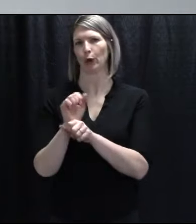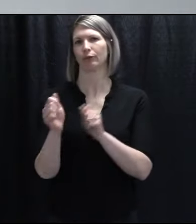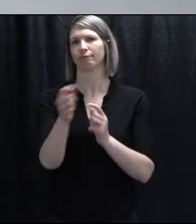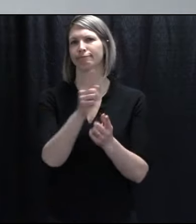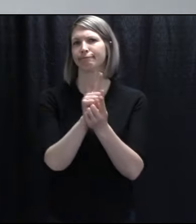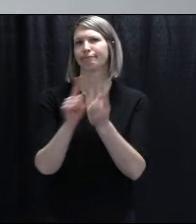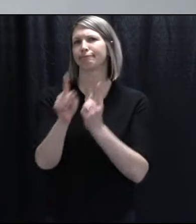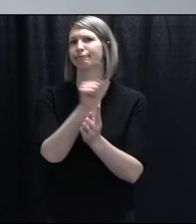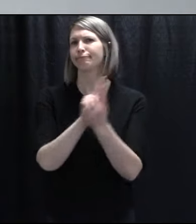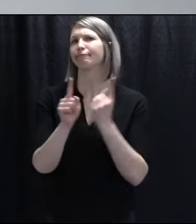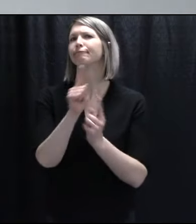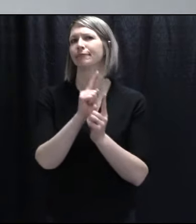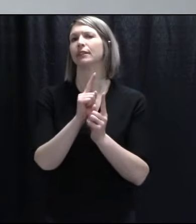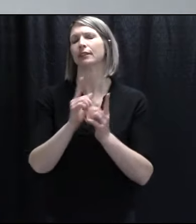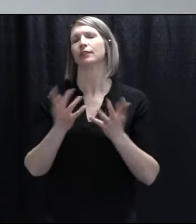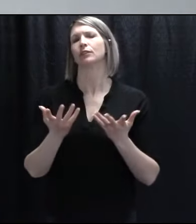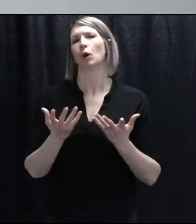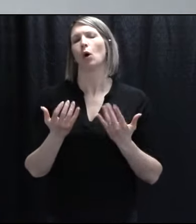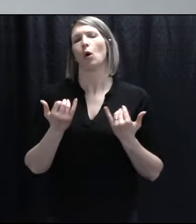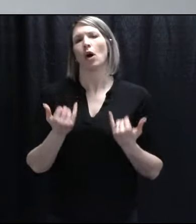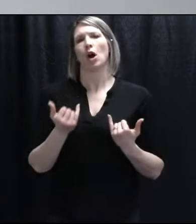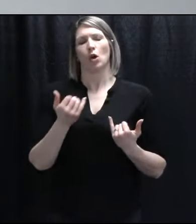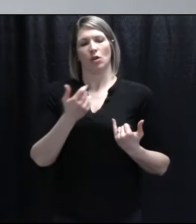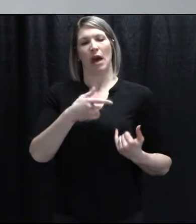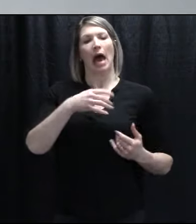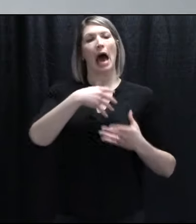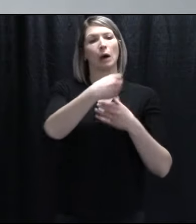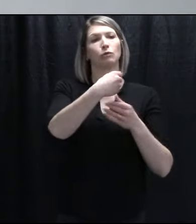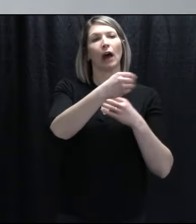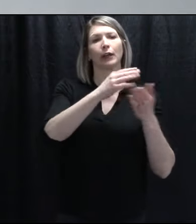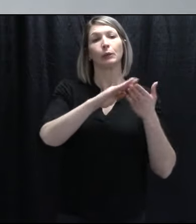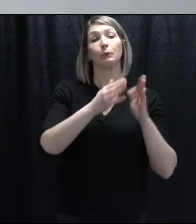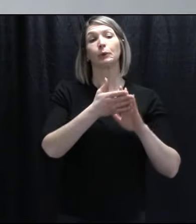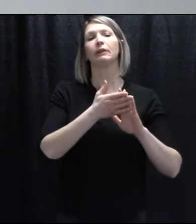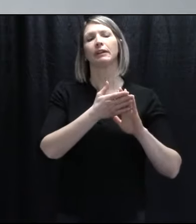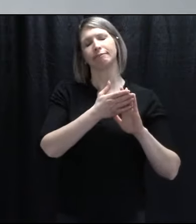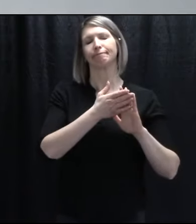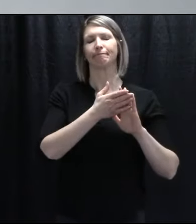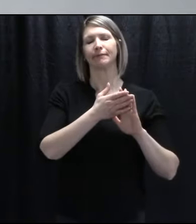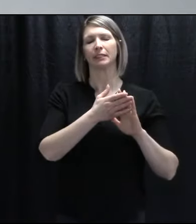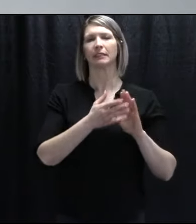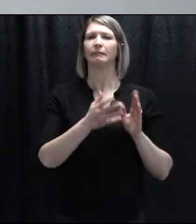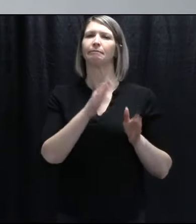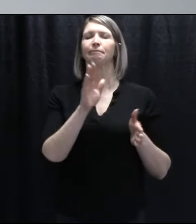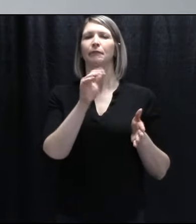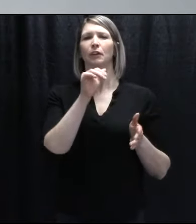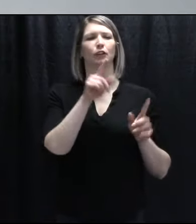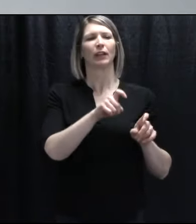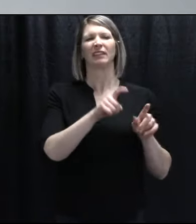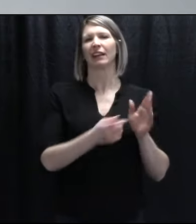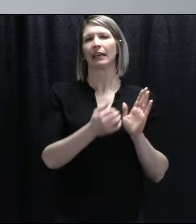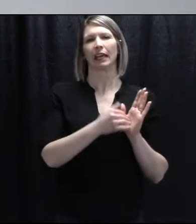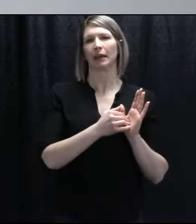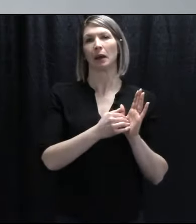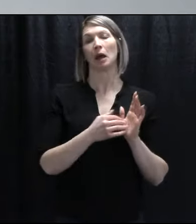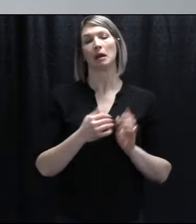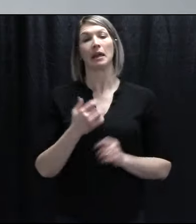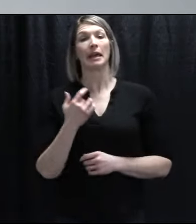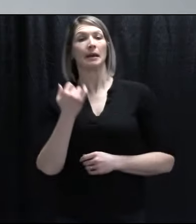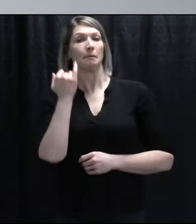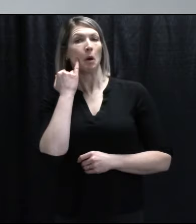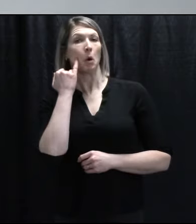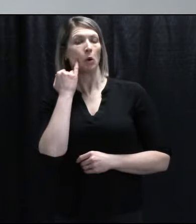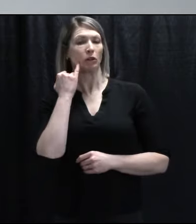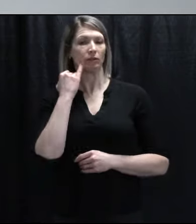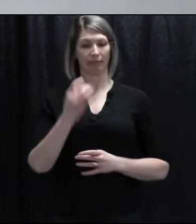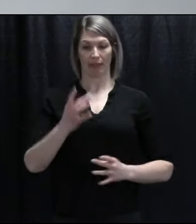disease, we're a little more strict with regard to what's considered recovery in that case. But for most people who've had mild to moderate disease,